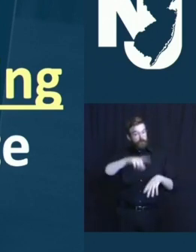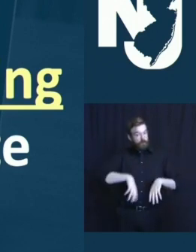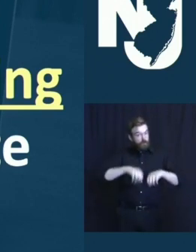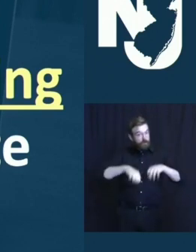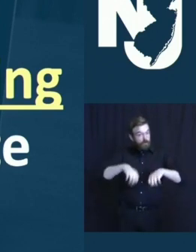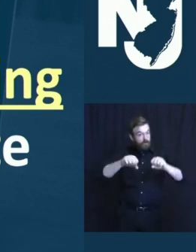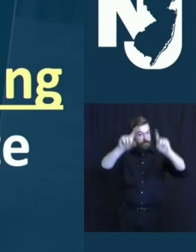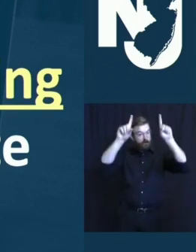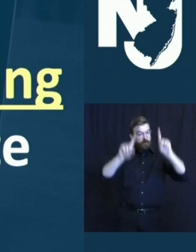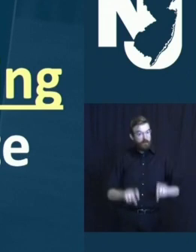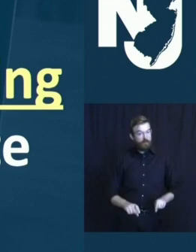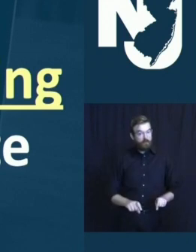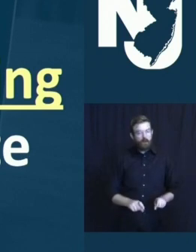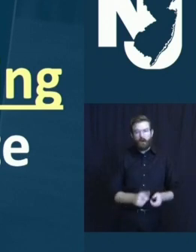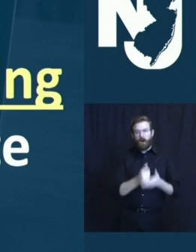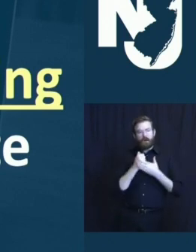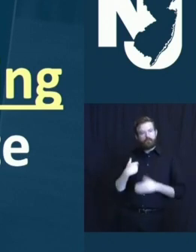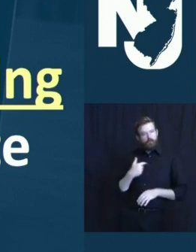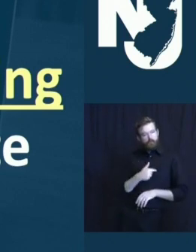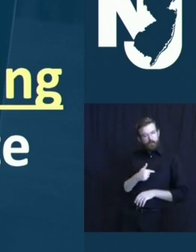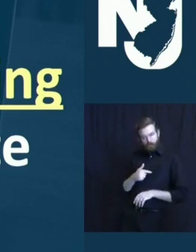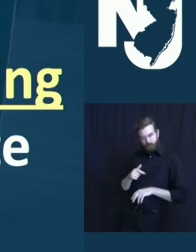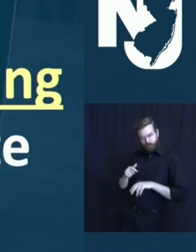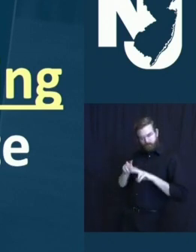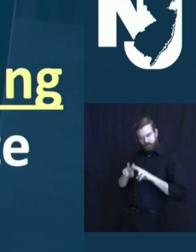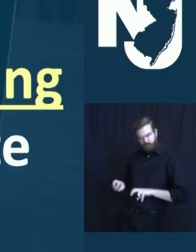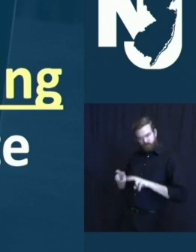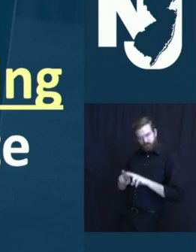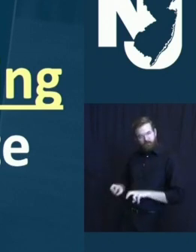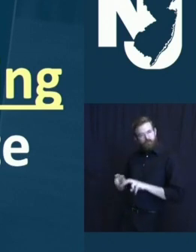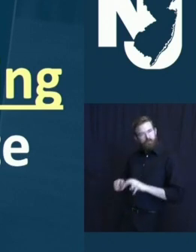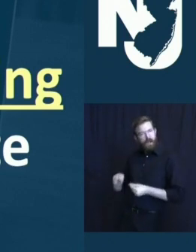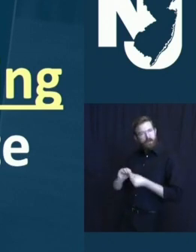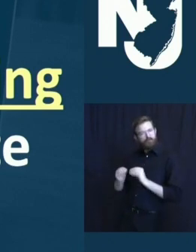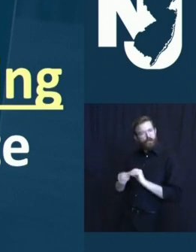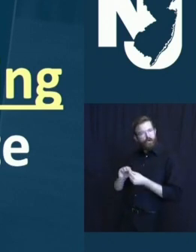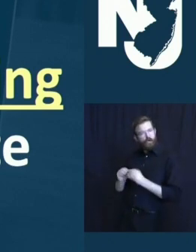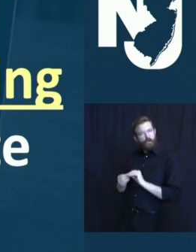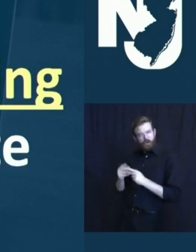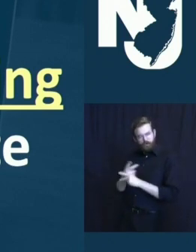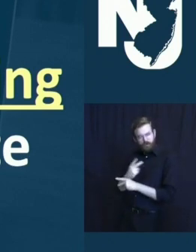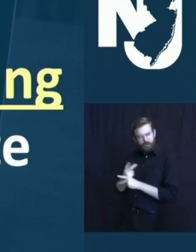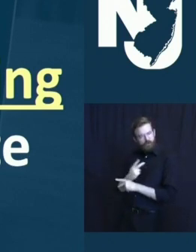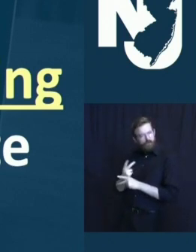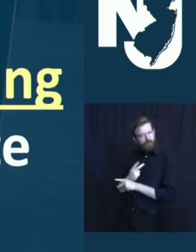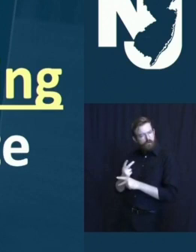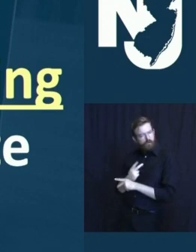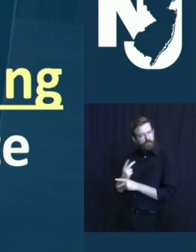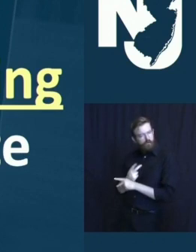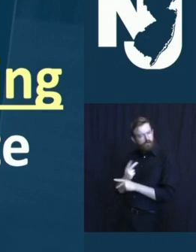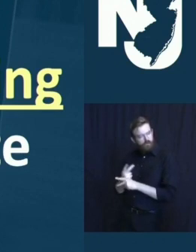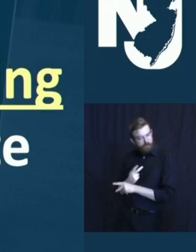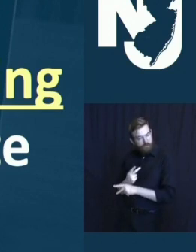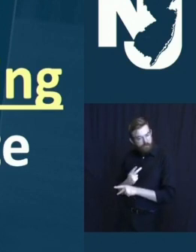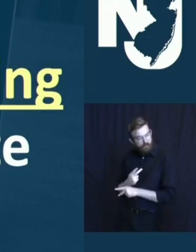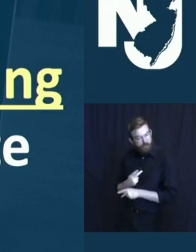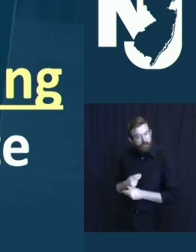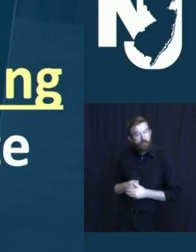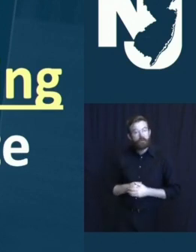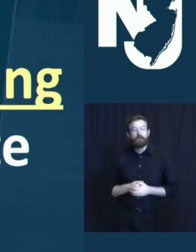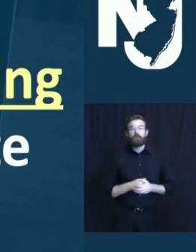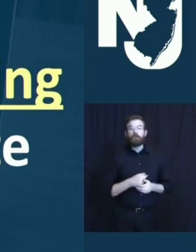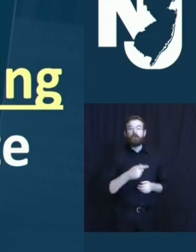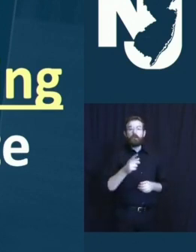from the virus. We know that there are people out there who are carrying this virus even though they aren't showing any symptoms and who can very